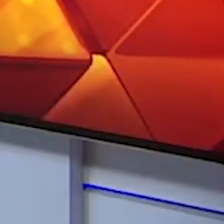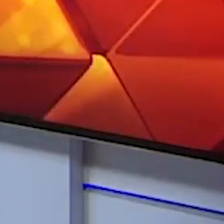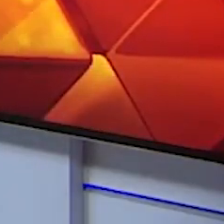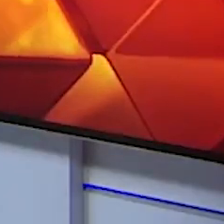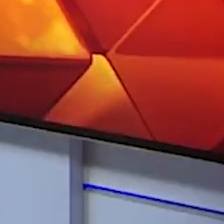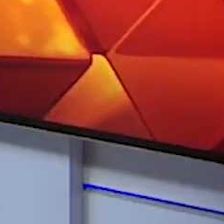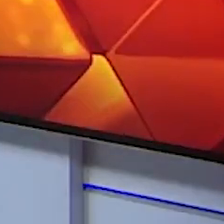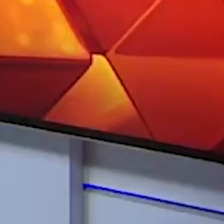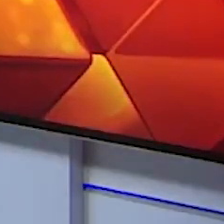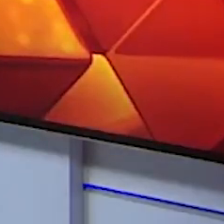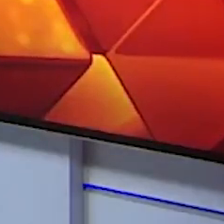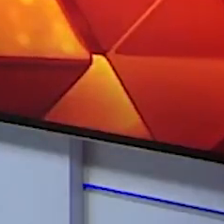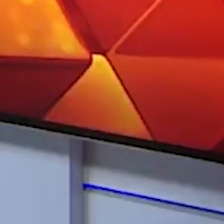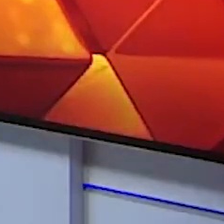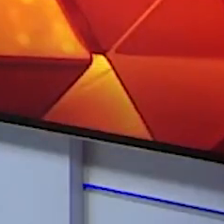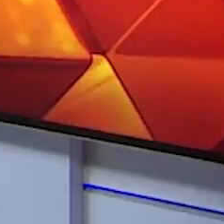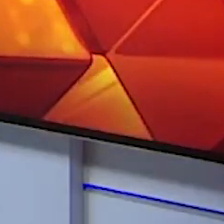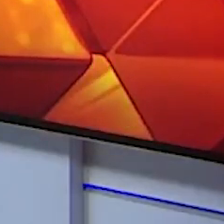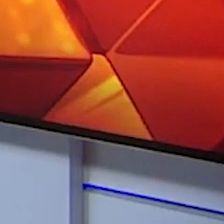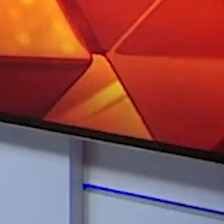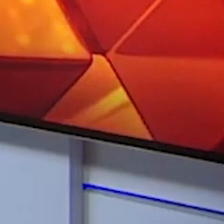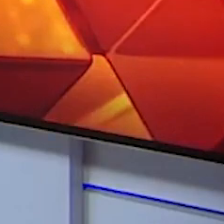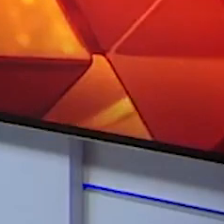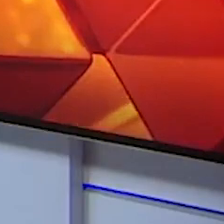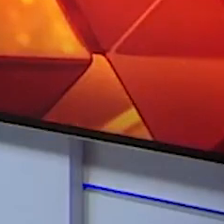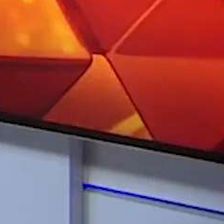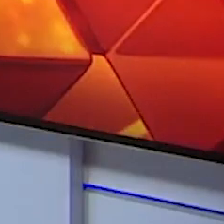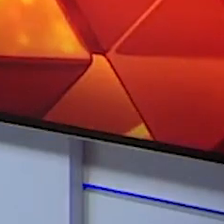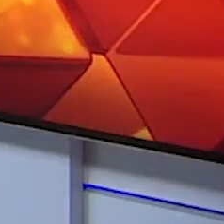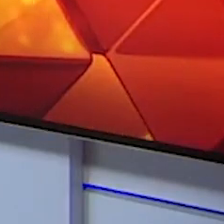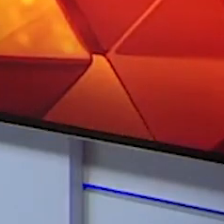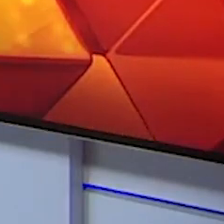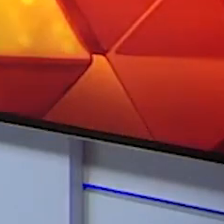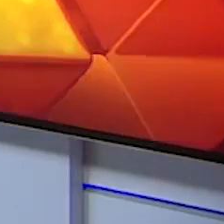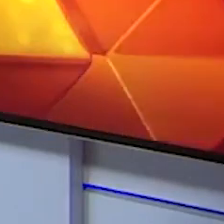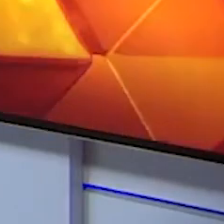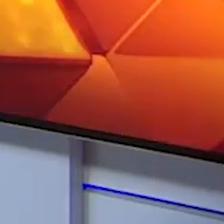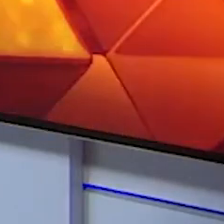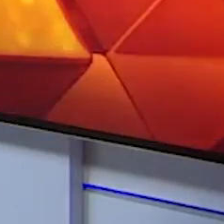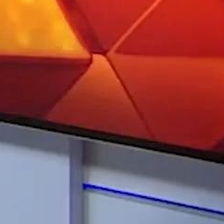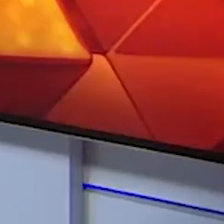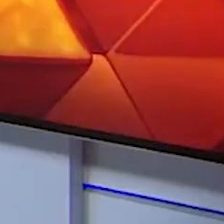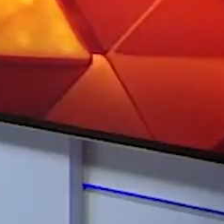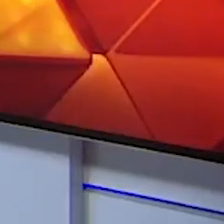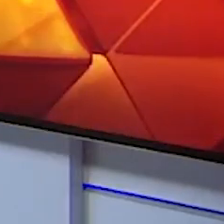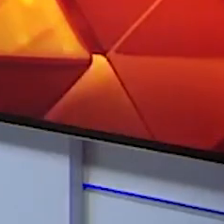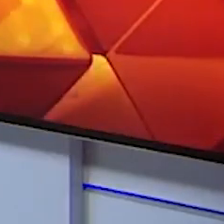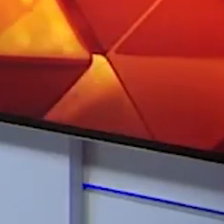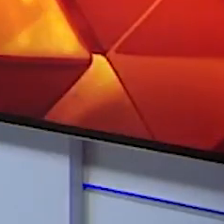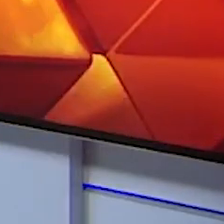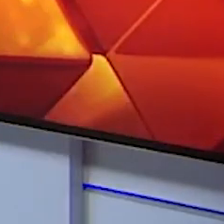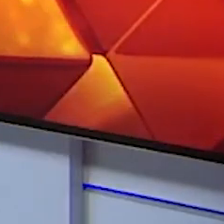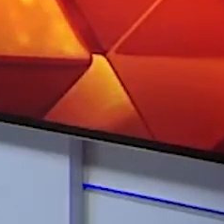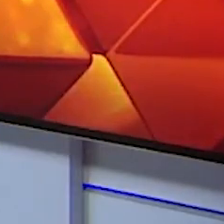natin abroad, samahan niyo kami sa GMA Pinoy TV at www.gmanews.tv.